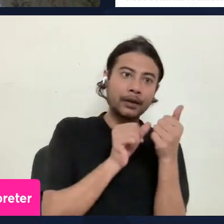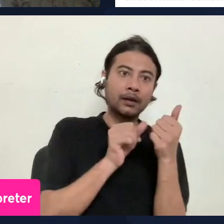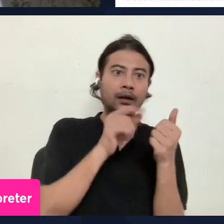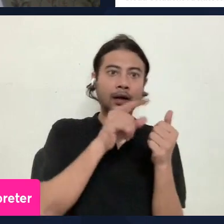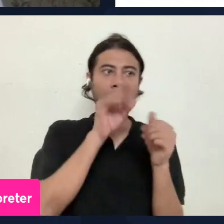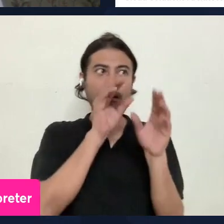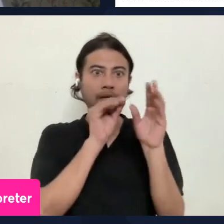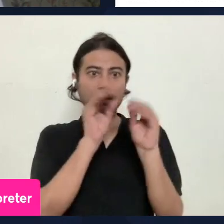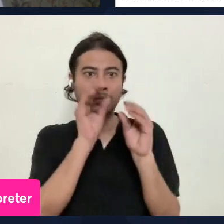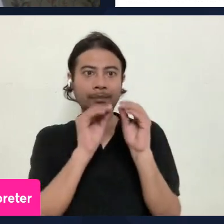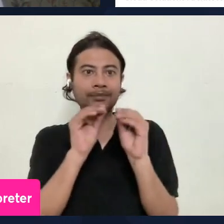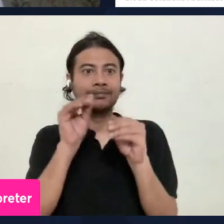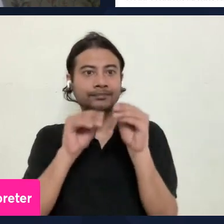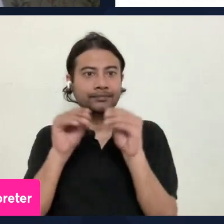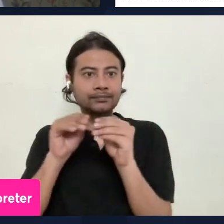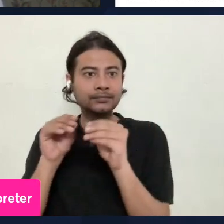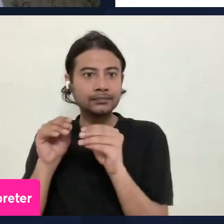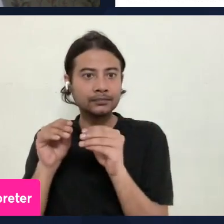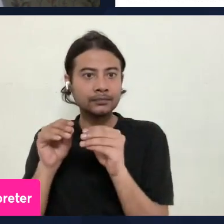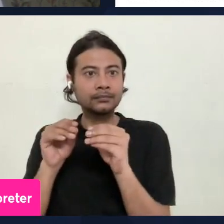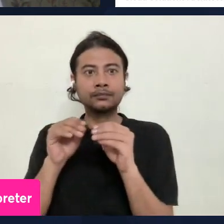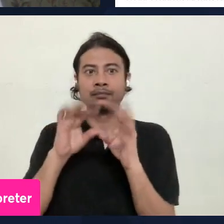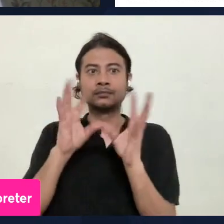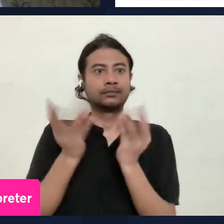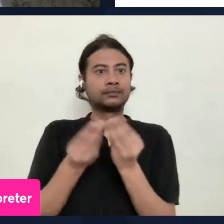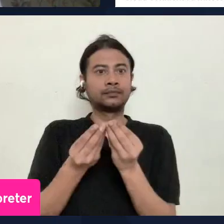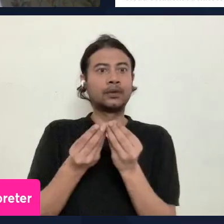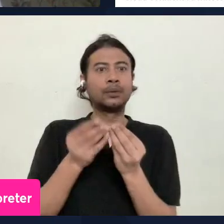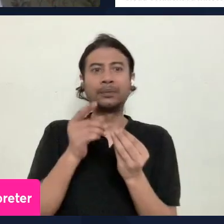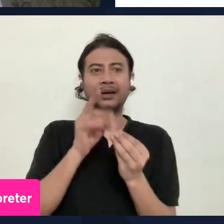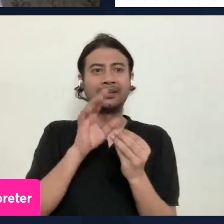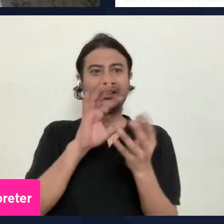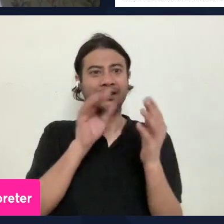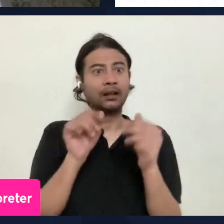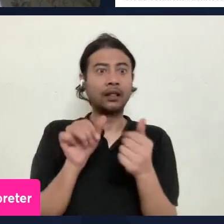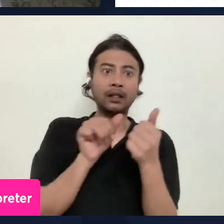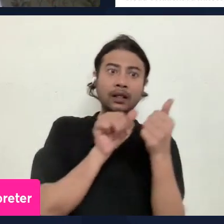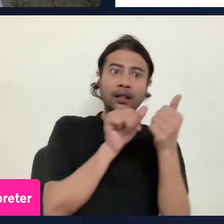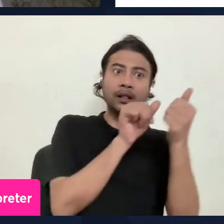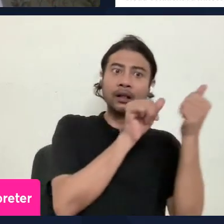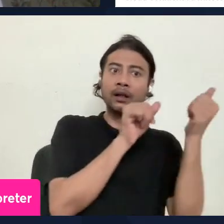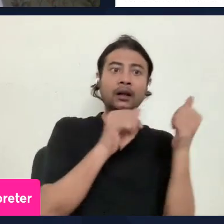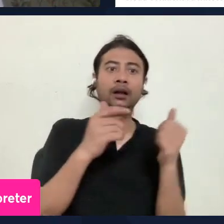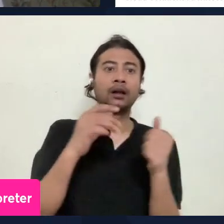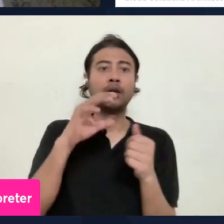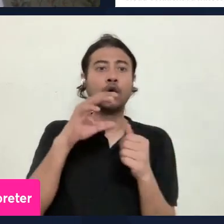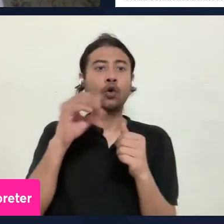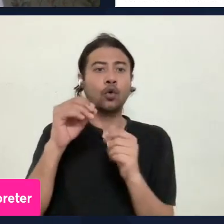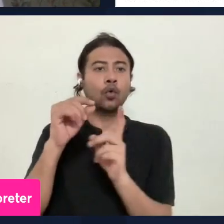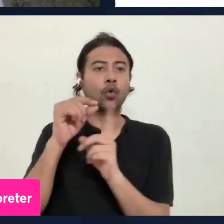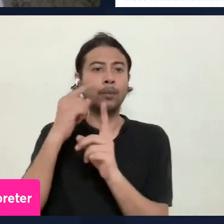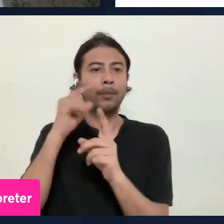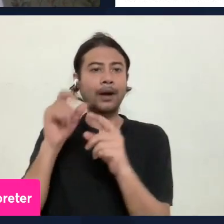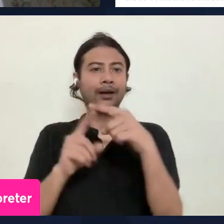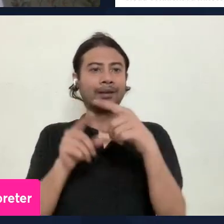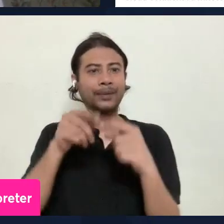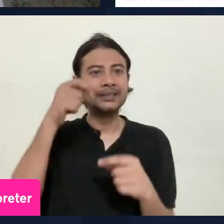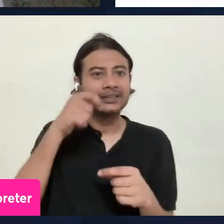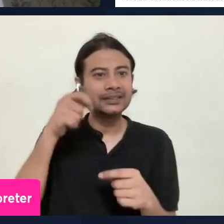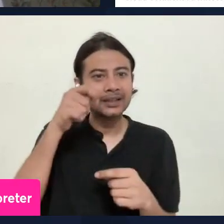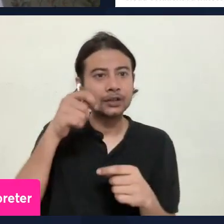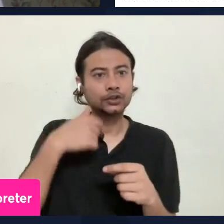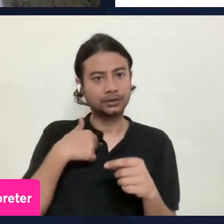simply query them with Copilot and ask the questions from Copilot of what they need to achieve and build. That's extremely